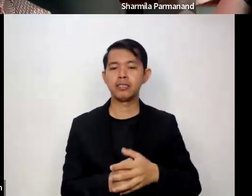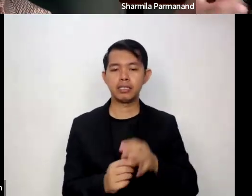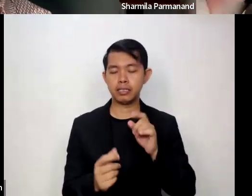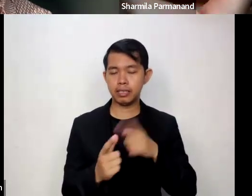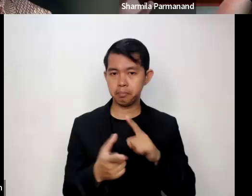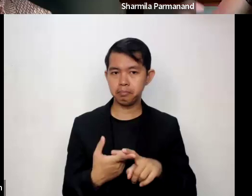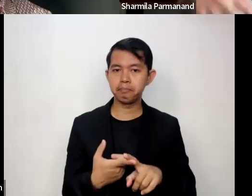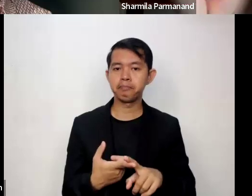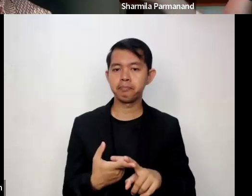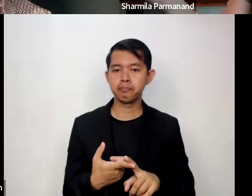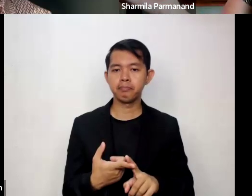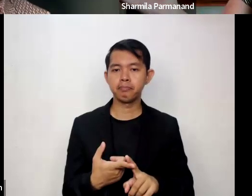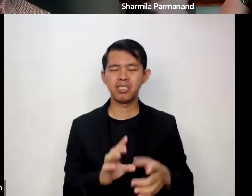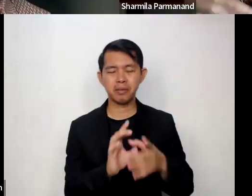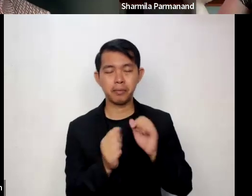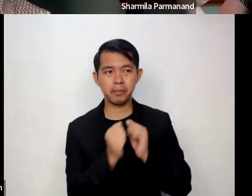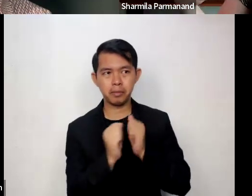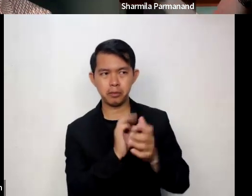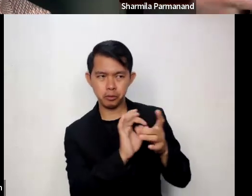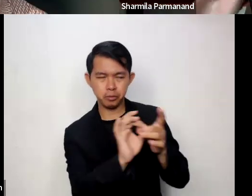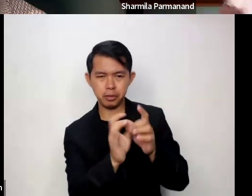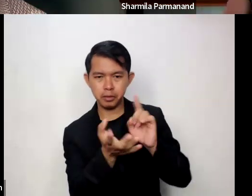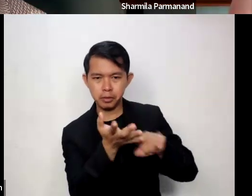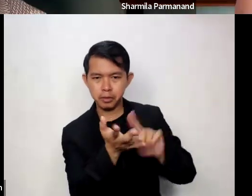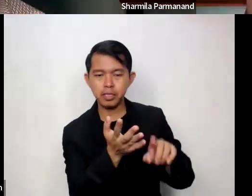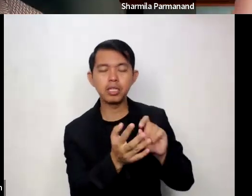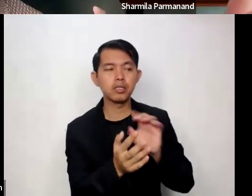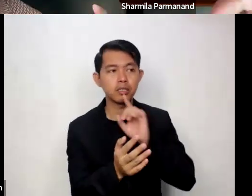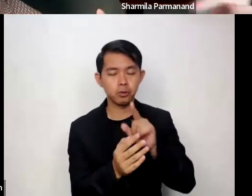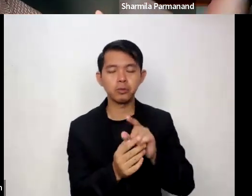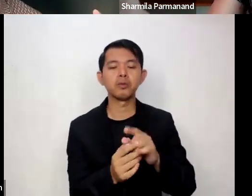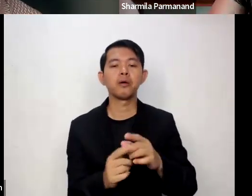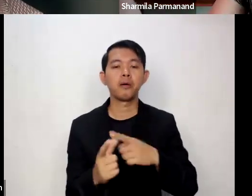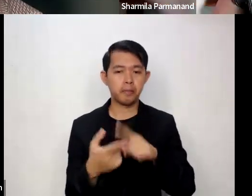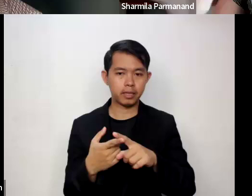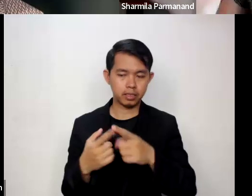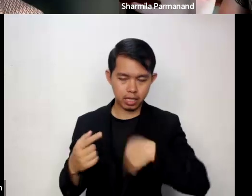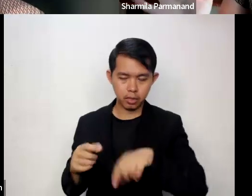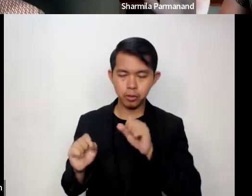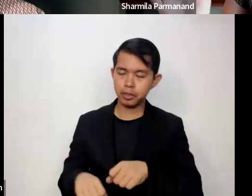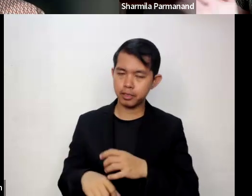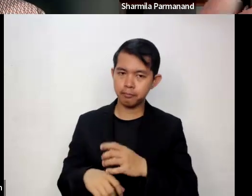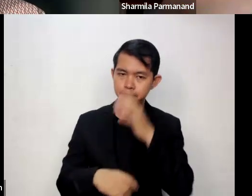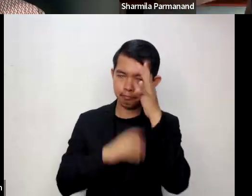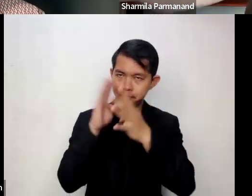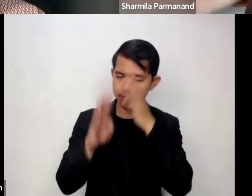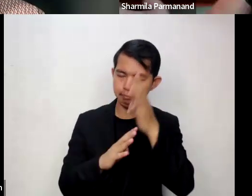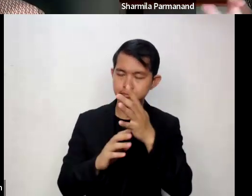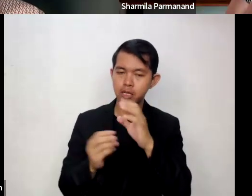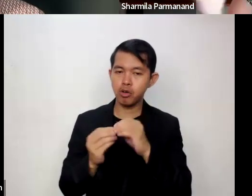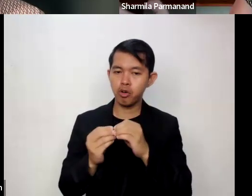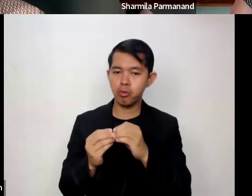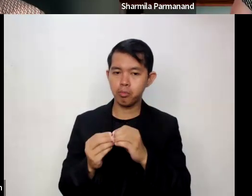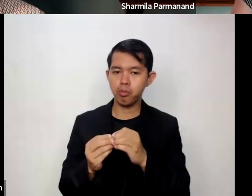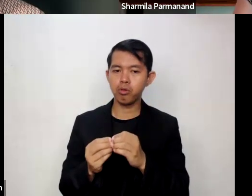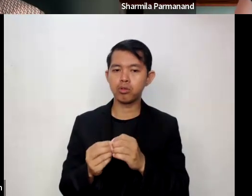some ways, engaging with it legitimizes it, but in other ways, then we can also craft new directions for it that are more pluriversal,